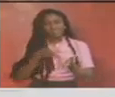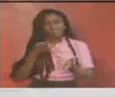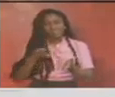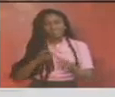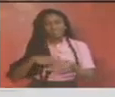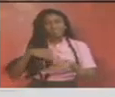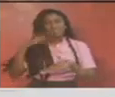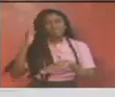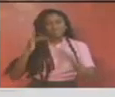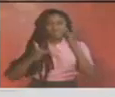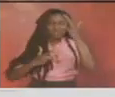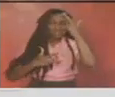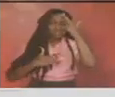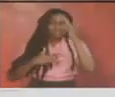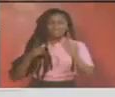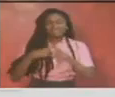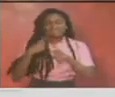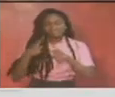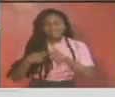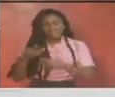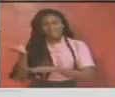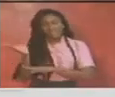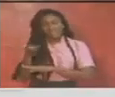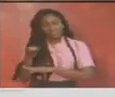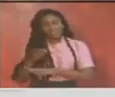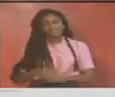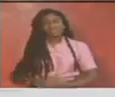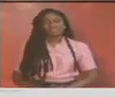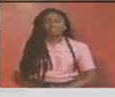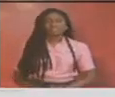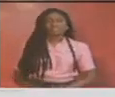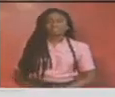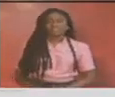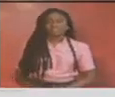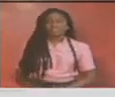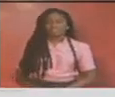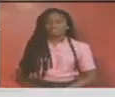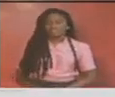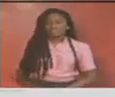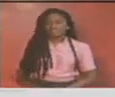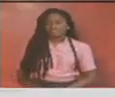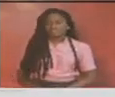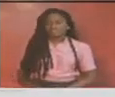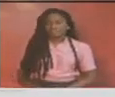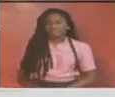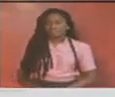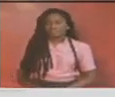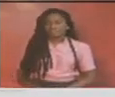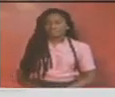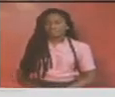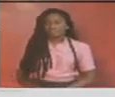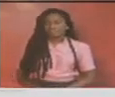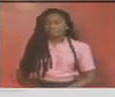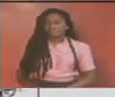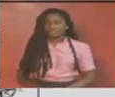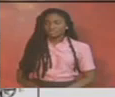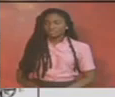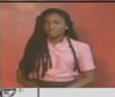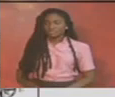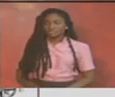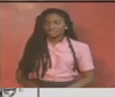cases. Again, 80 plus accounting for a very high proportion, 16.4%. Next